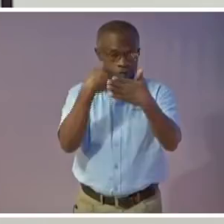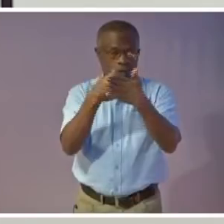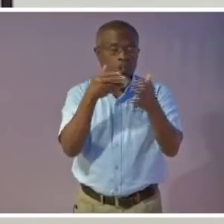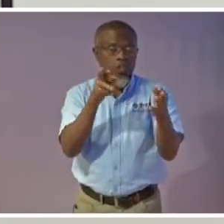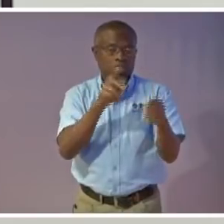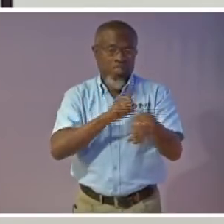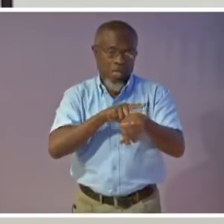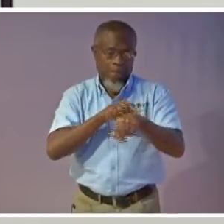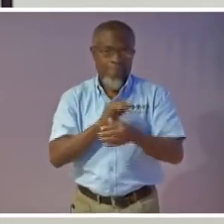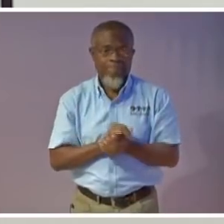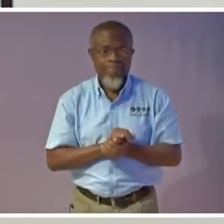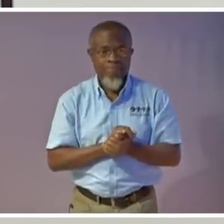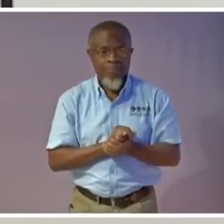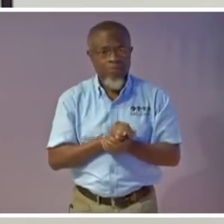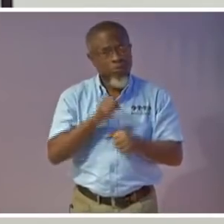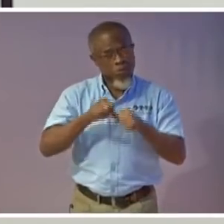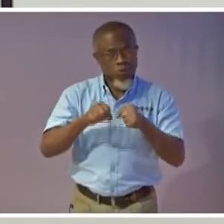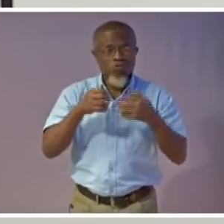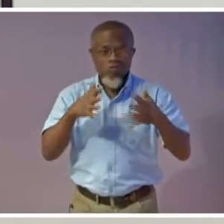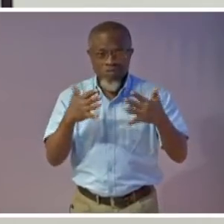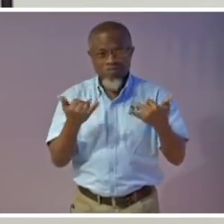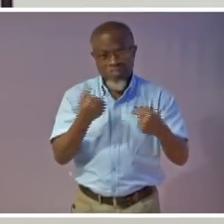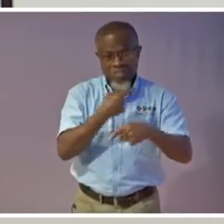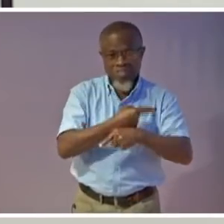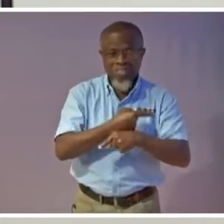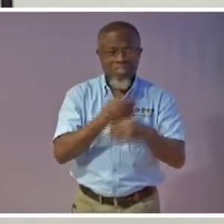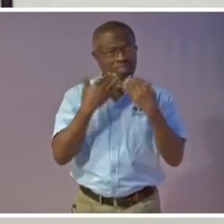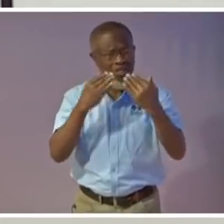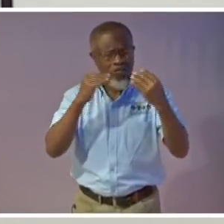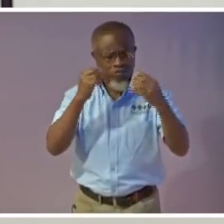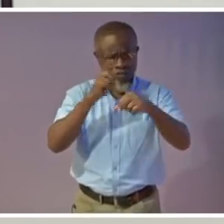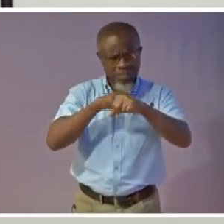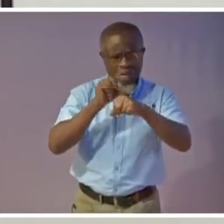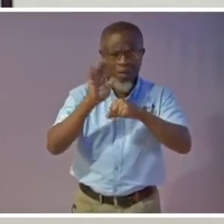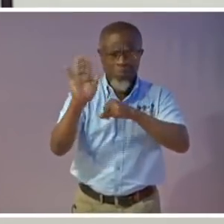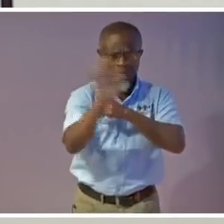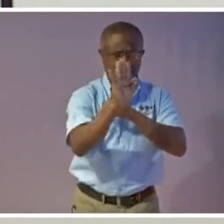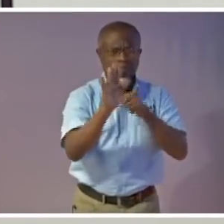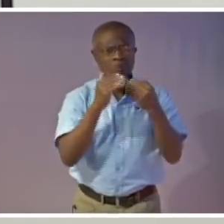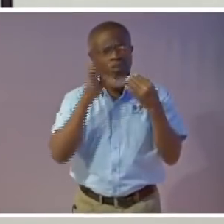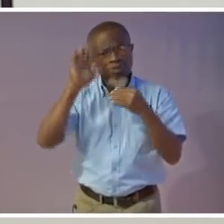So that will be all for now, and thank you very much for your time. Goodbye for now.